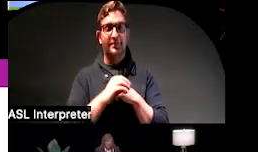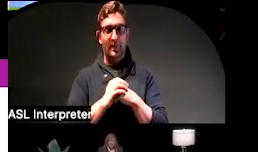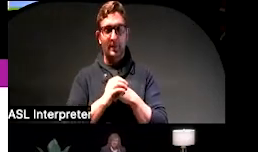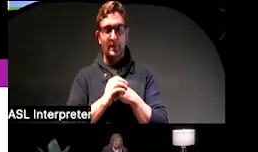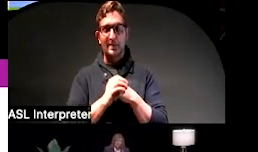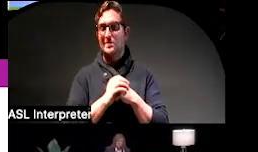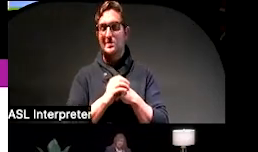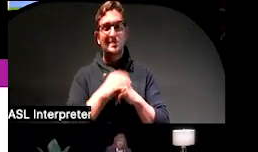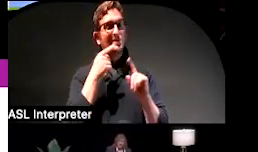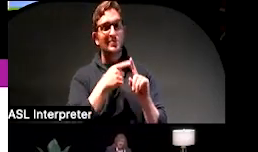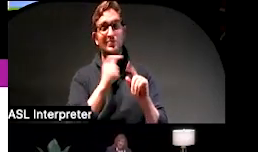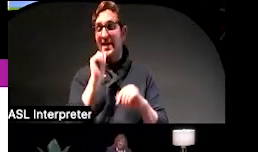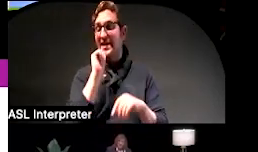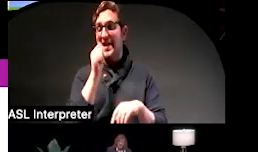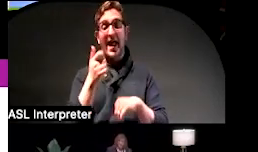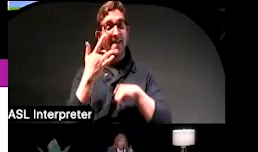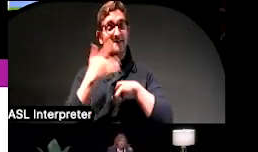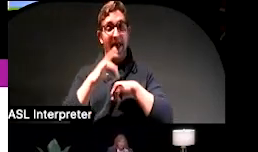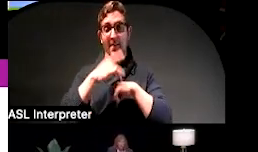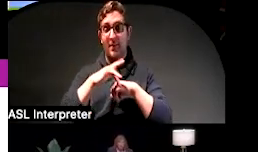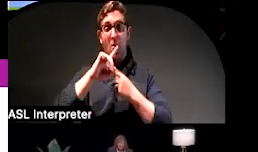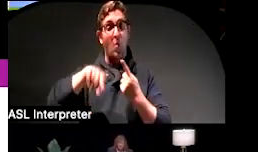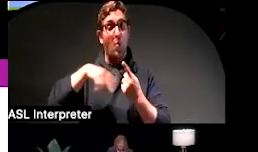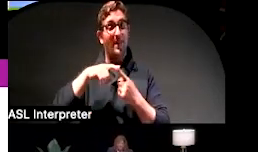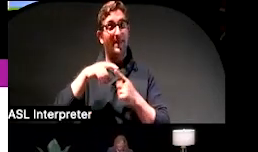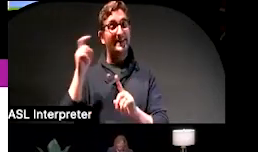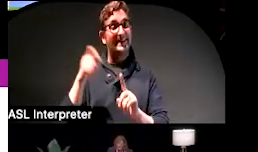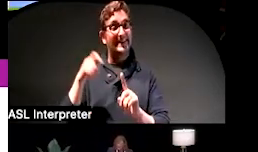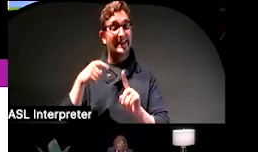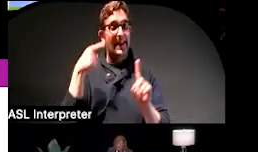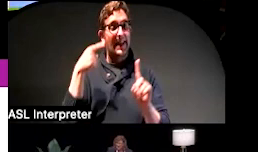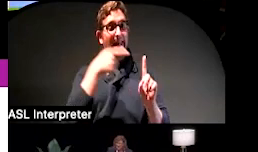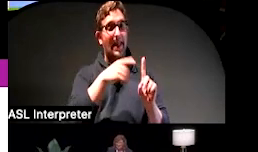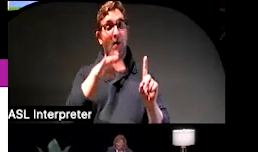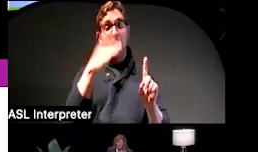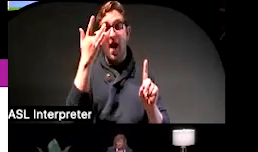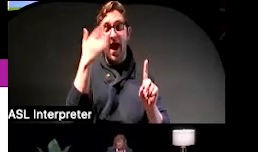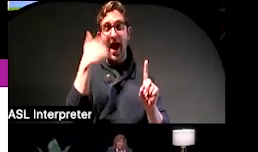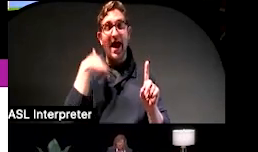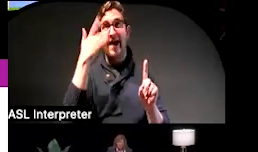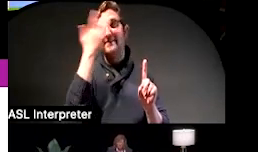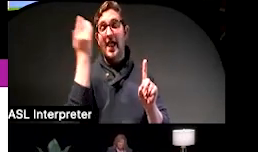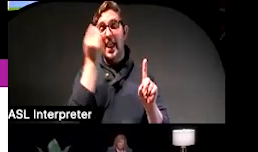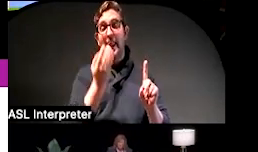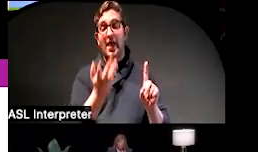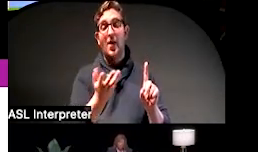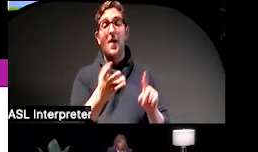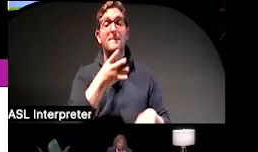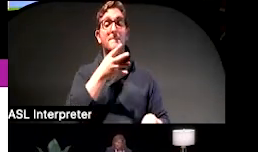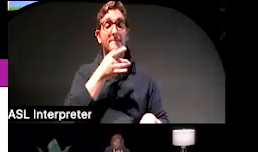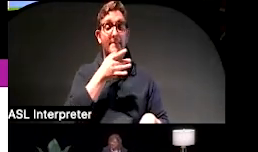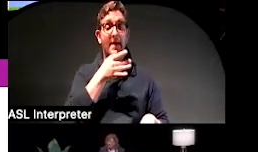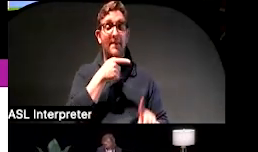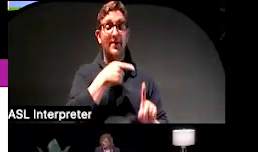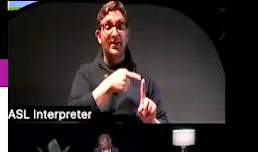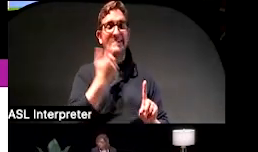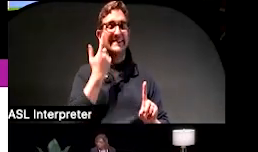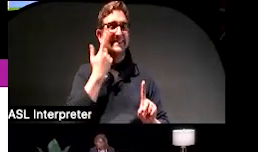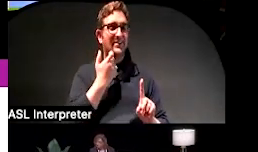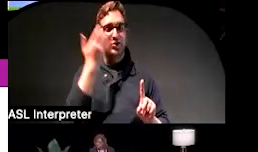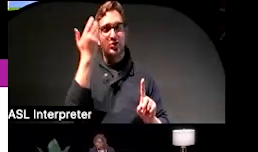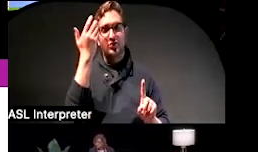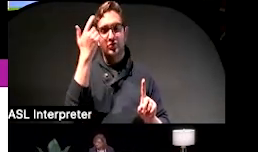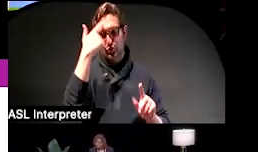wasn't available when they needed it because, oh, I forgot to tell you, Mom recently had a